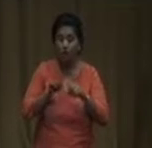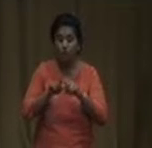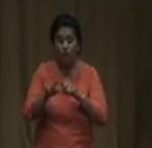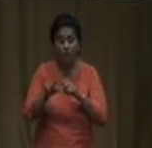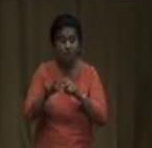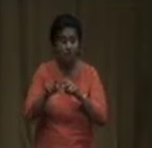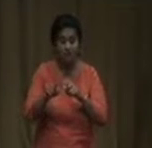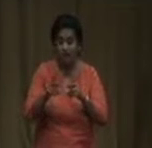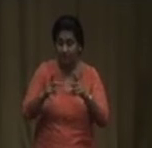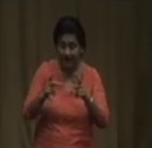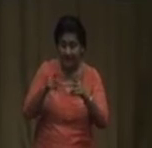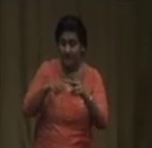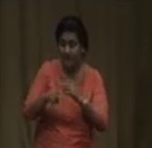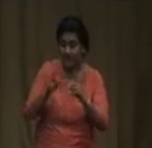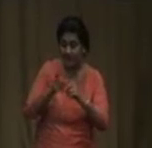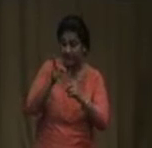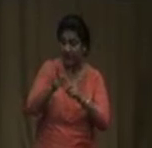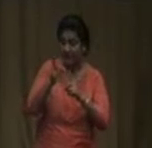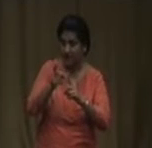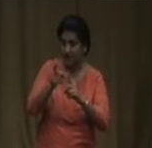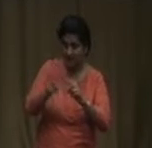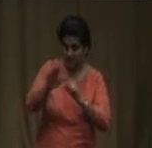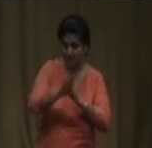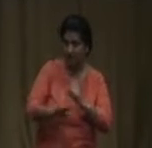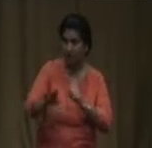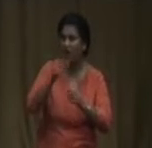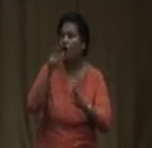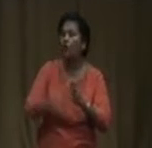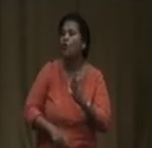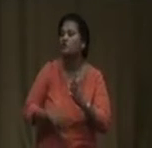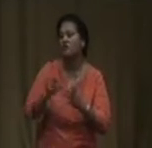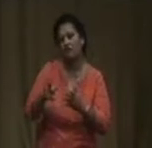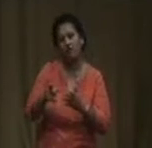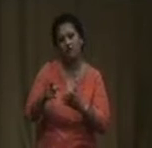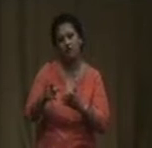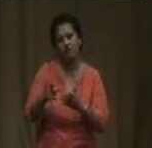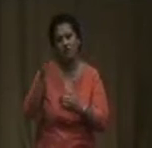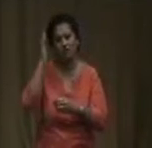of the developing world, the cost of tuition fees for the last